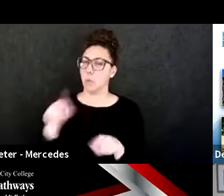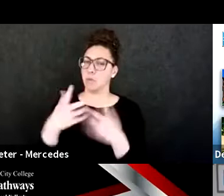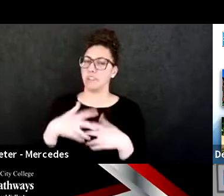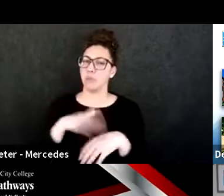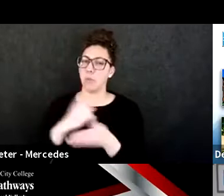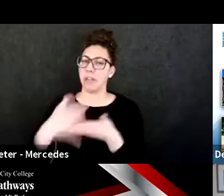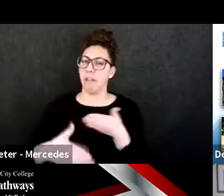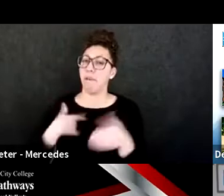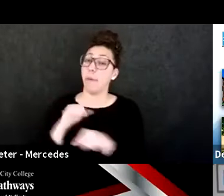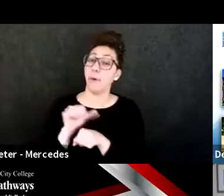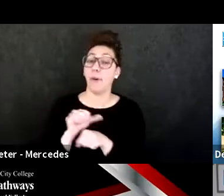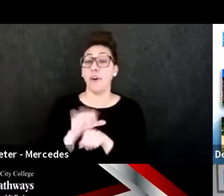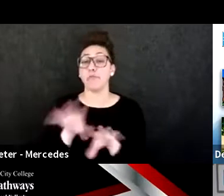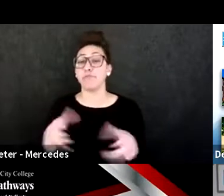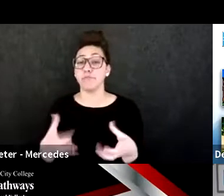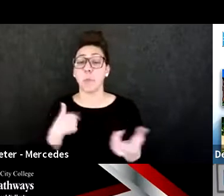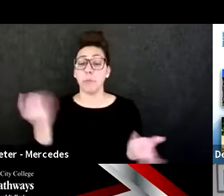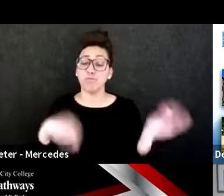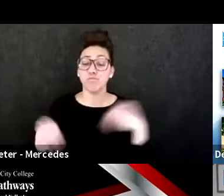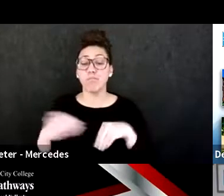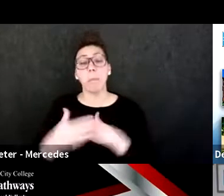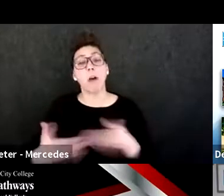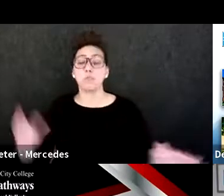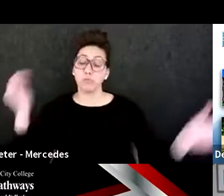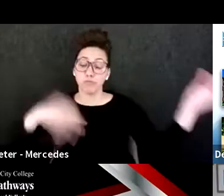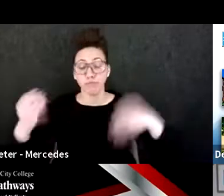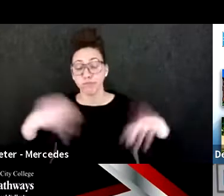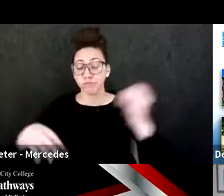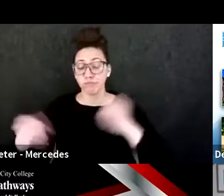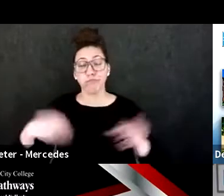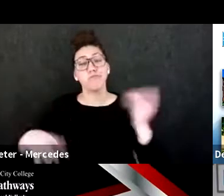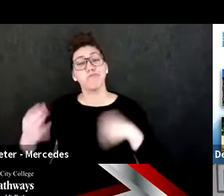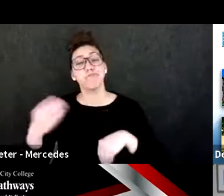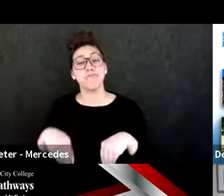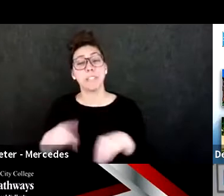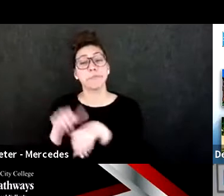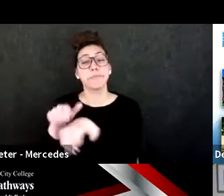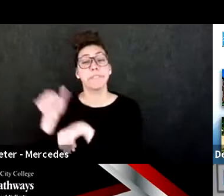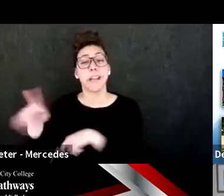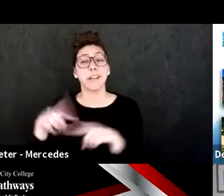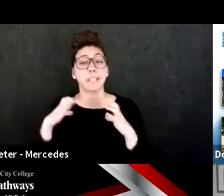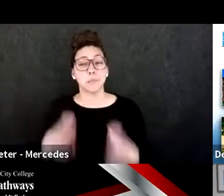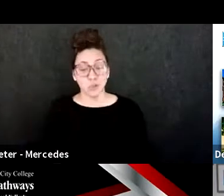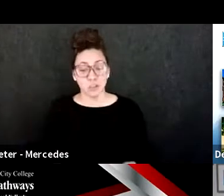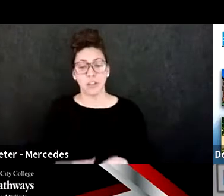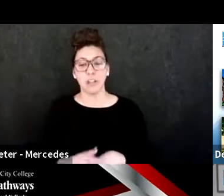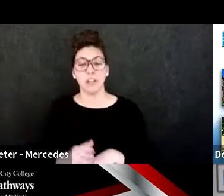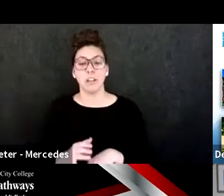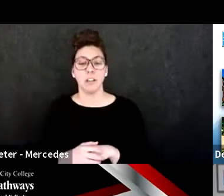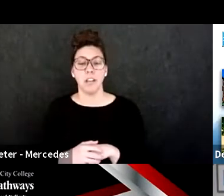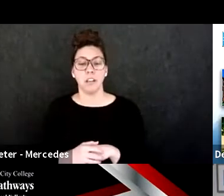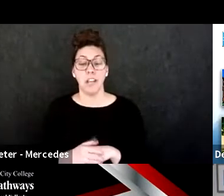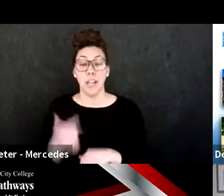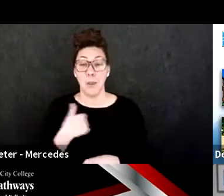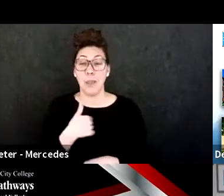we mostly packed racks in the boxes for shipping to customers. And when we were really small, we'd put